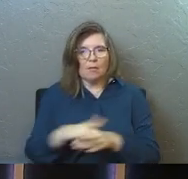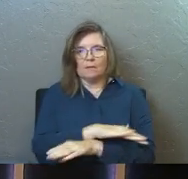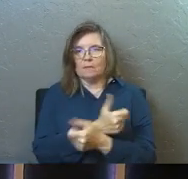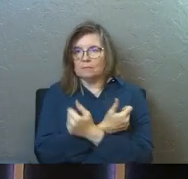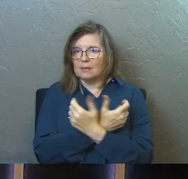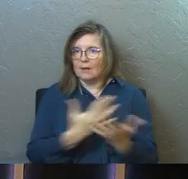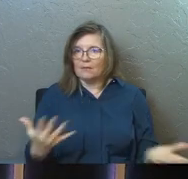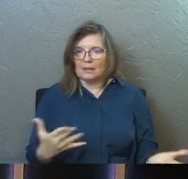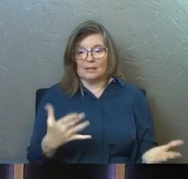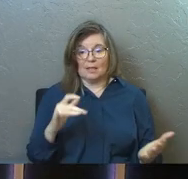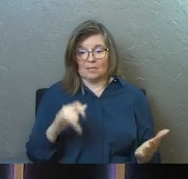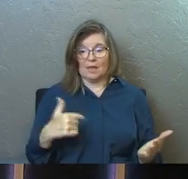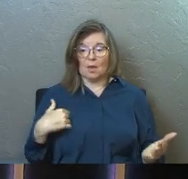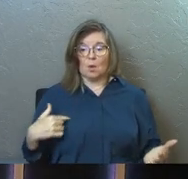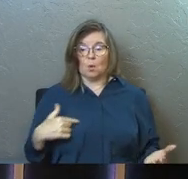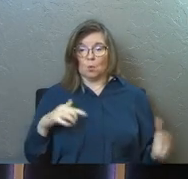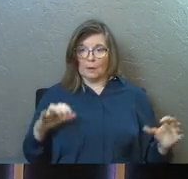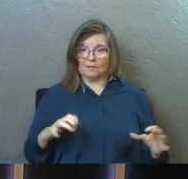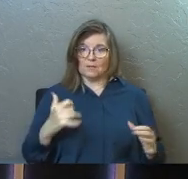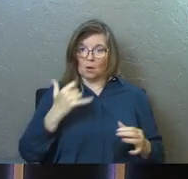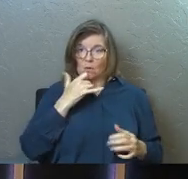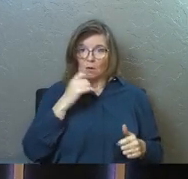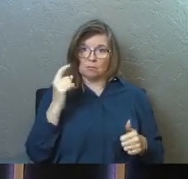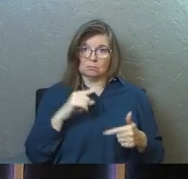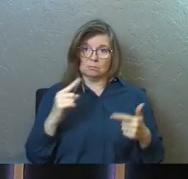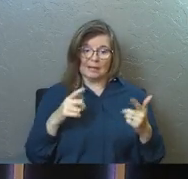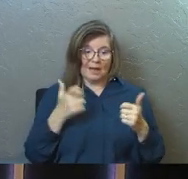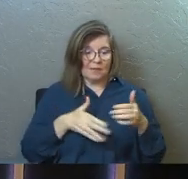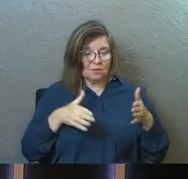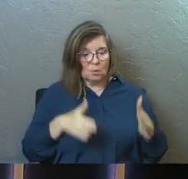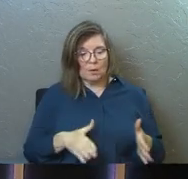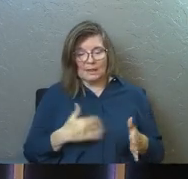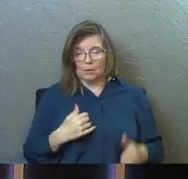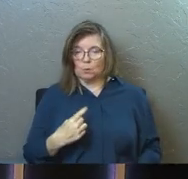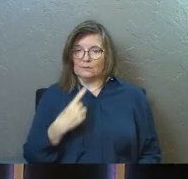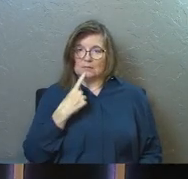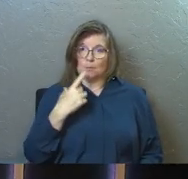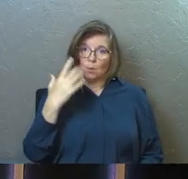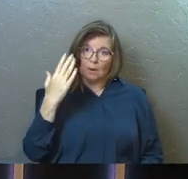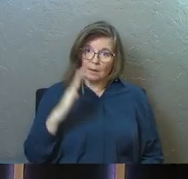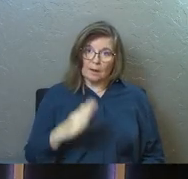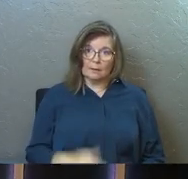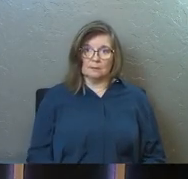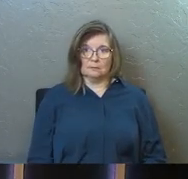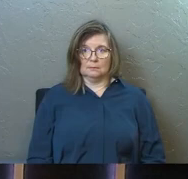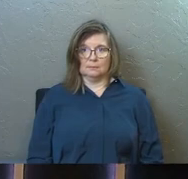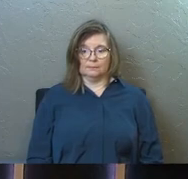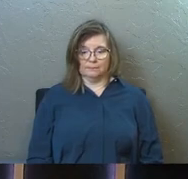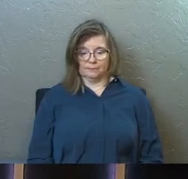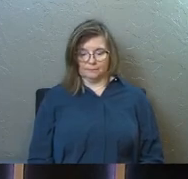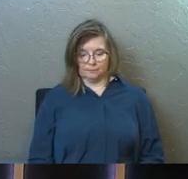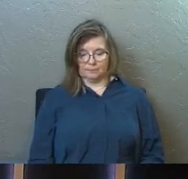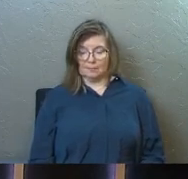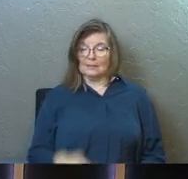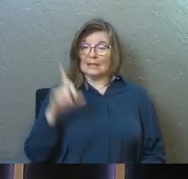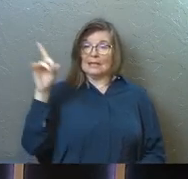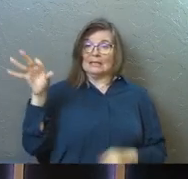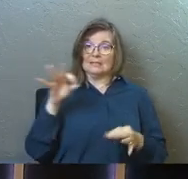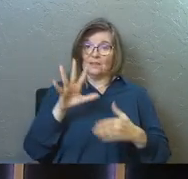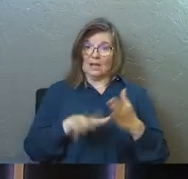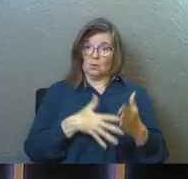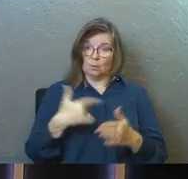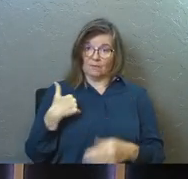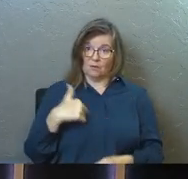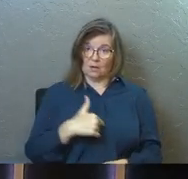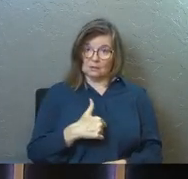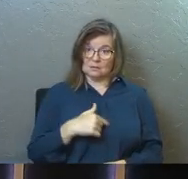Jesus paid for everything that we've done wrong, every way that we've disappointed God. I said, he defines the rubric